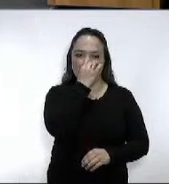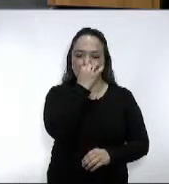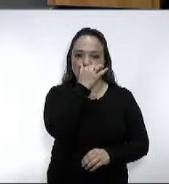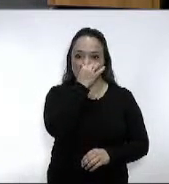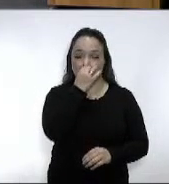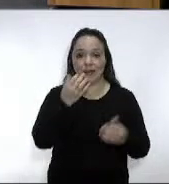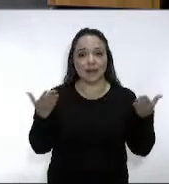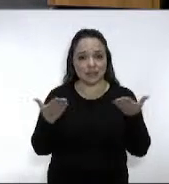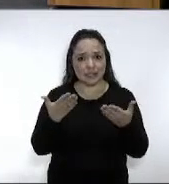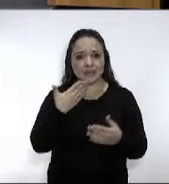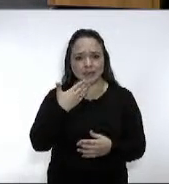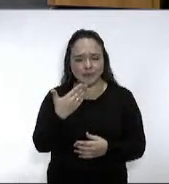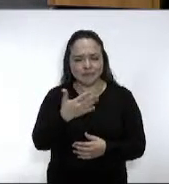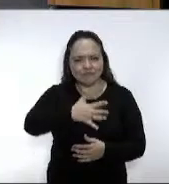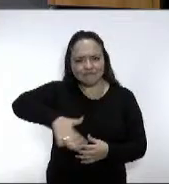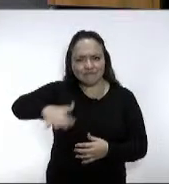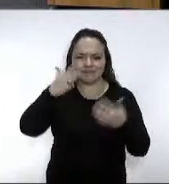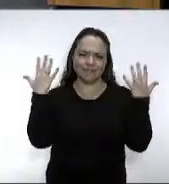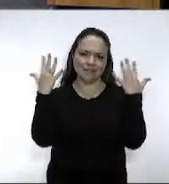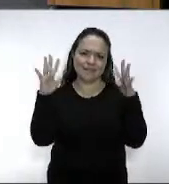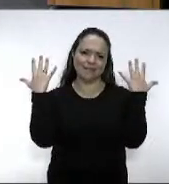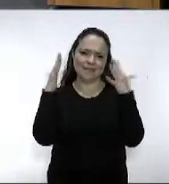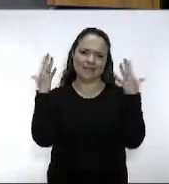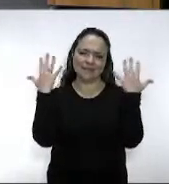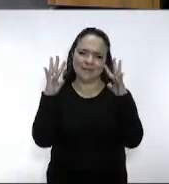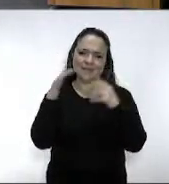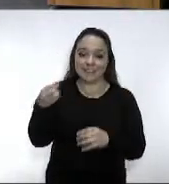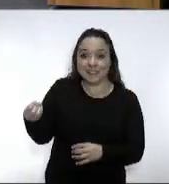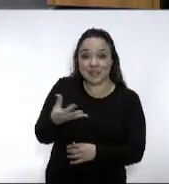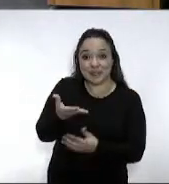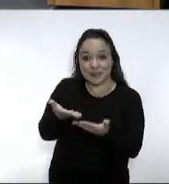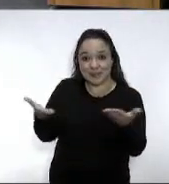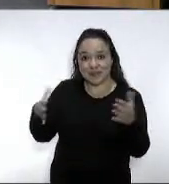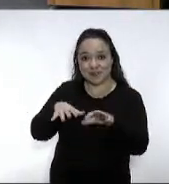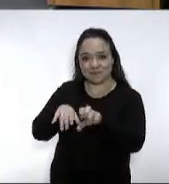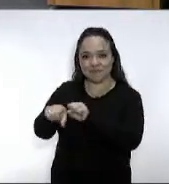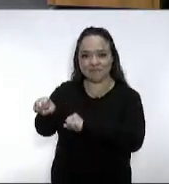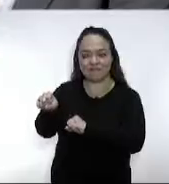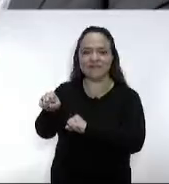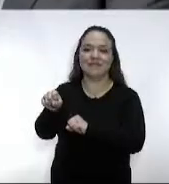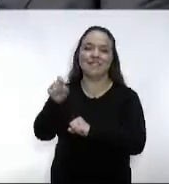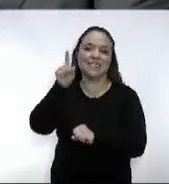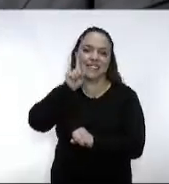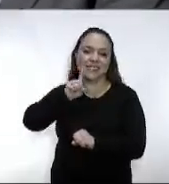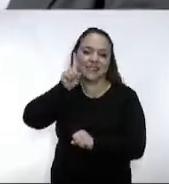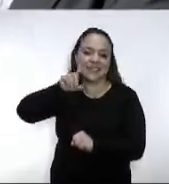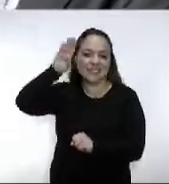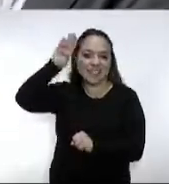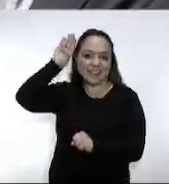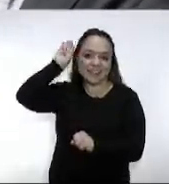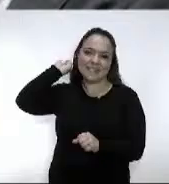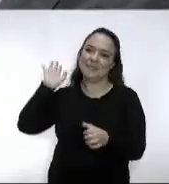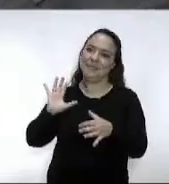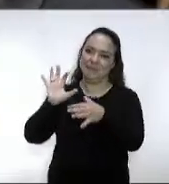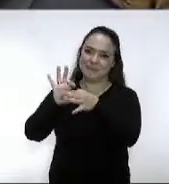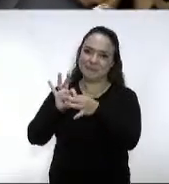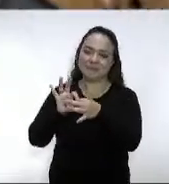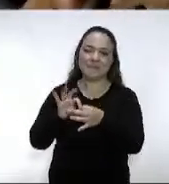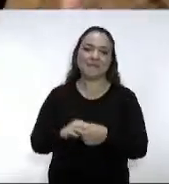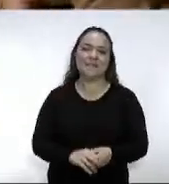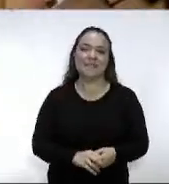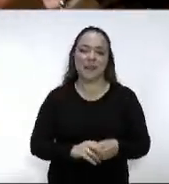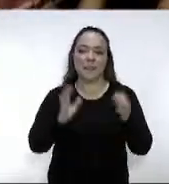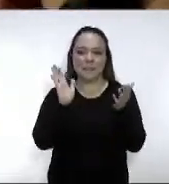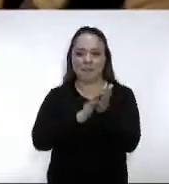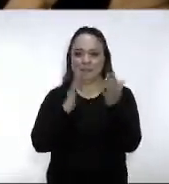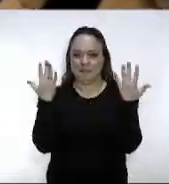Eu quero pedir uma salva de I'd palmas. like to ask for a round of applause to all the newest graduates of the American Academy. A round